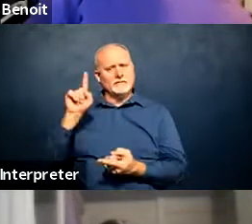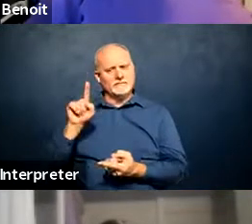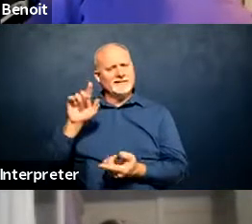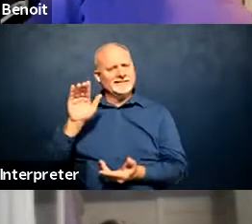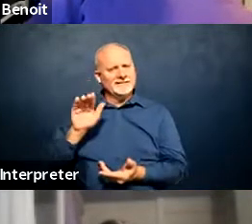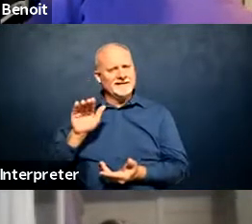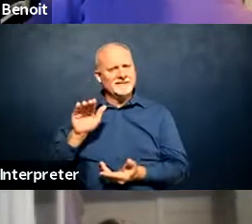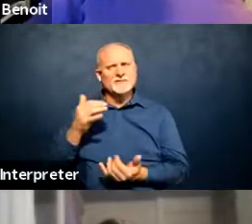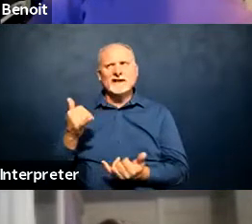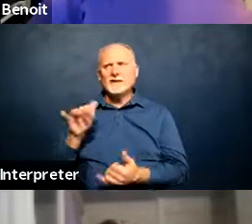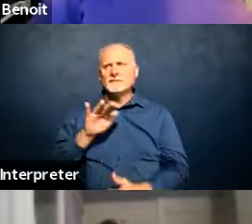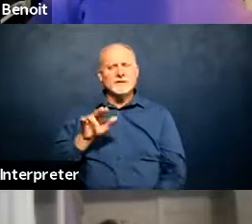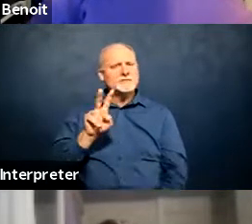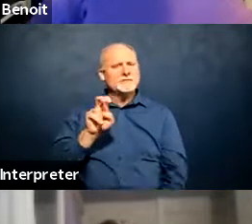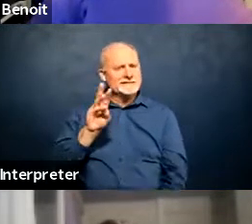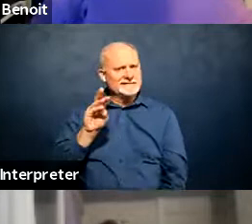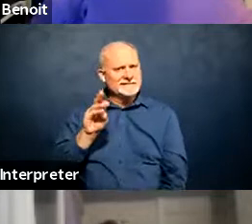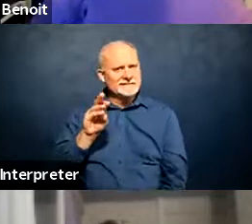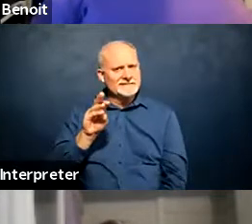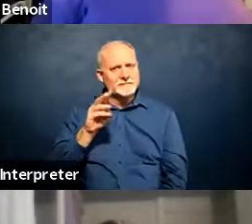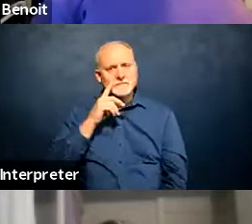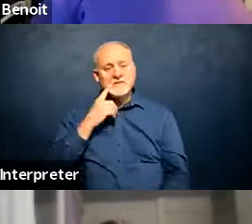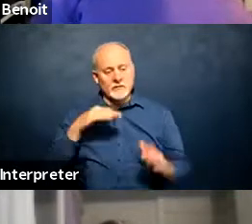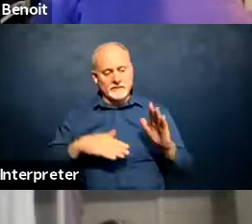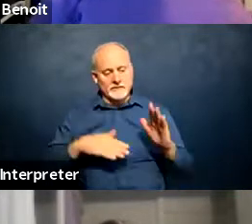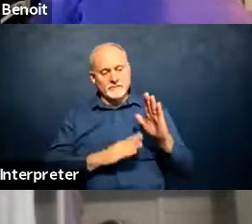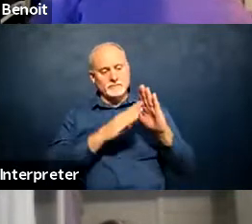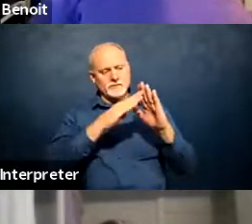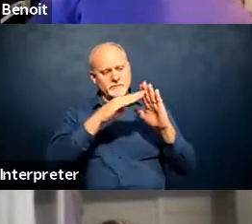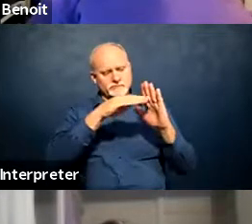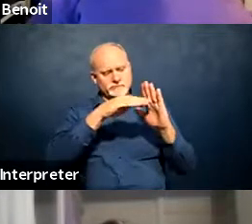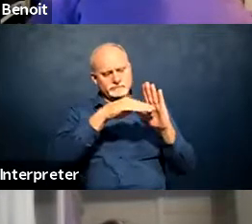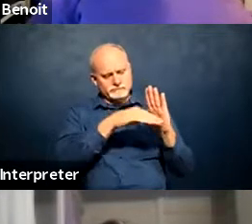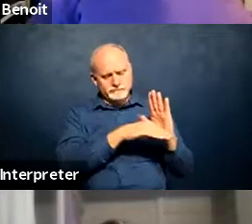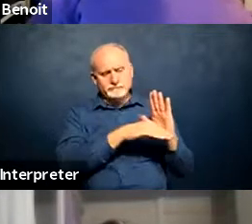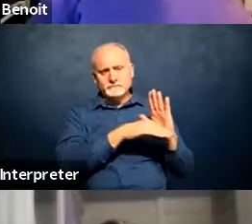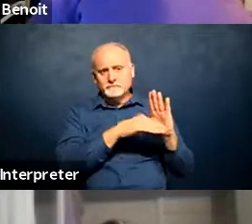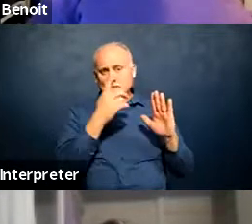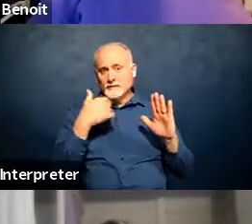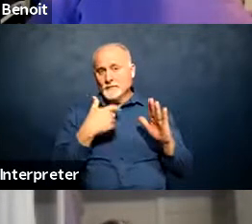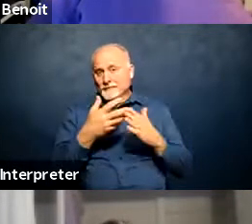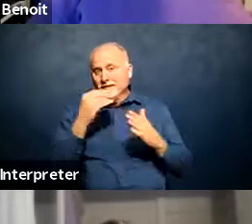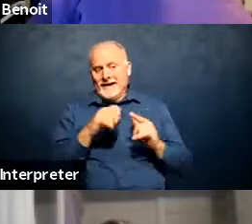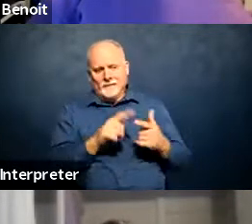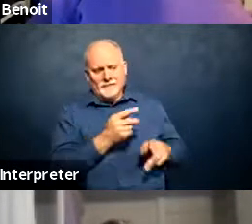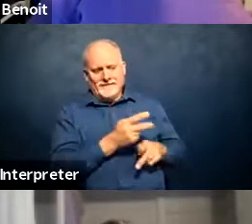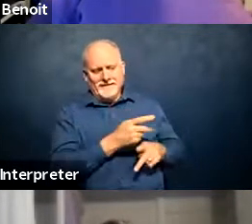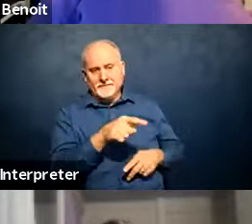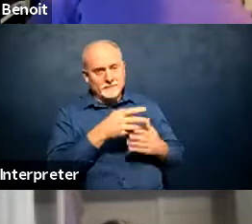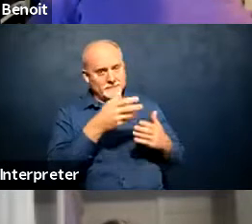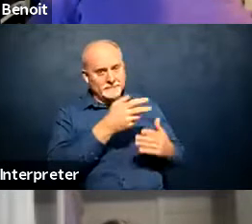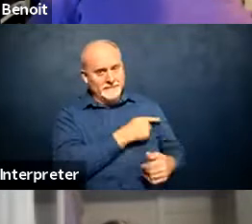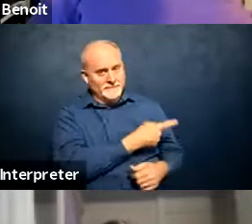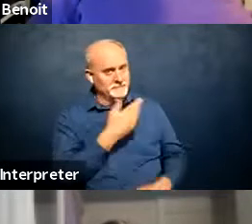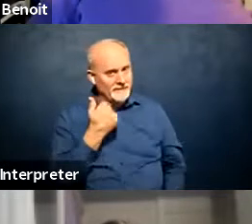around 260. And so the curves of admissions are dropping because one, we've learned how to take care of these patients better. We